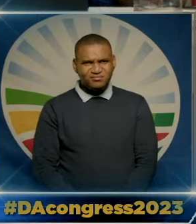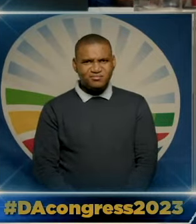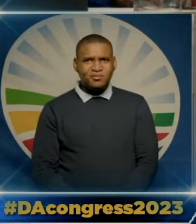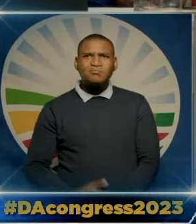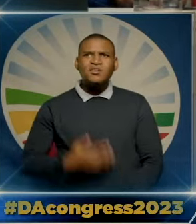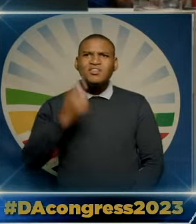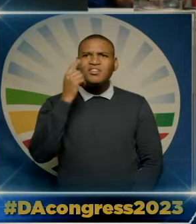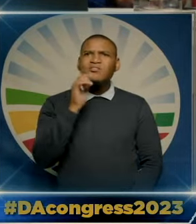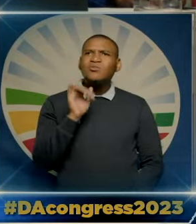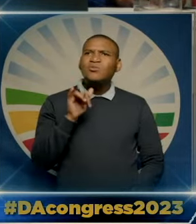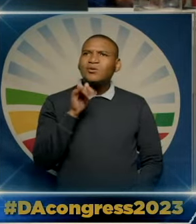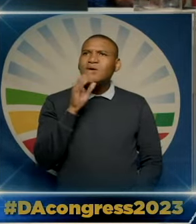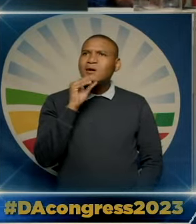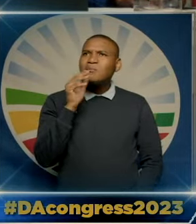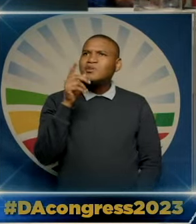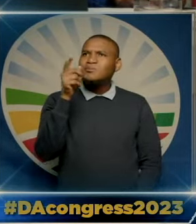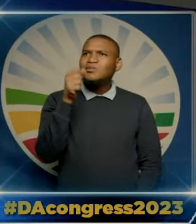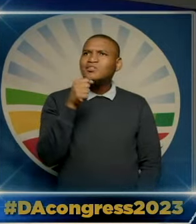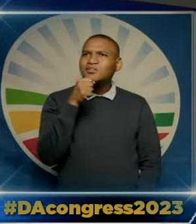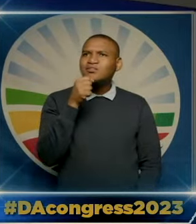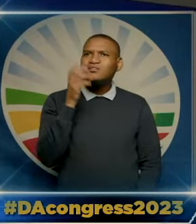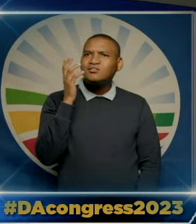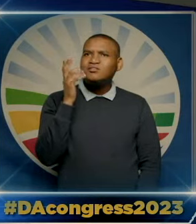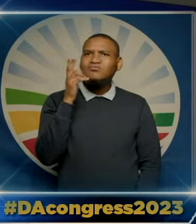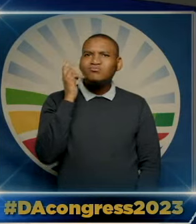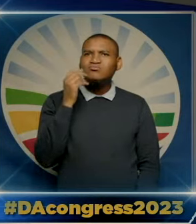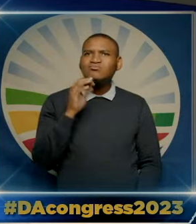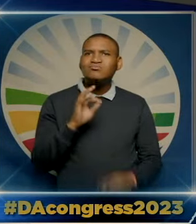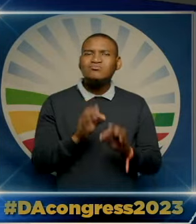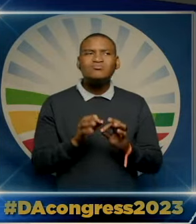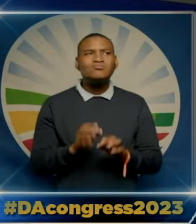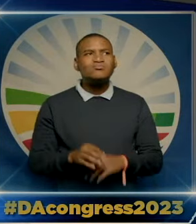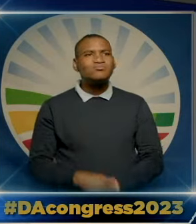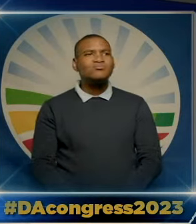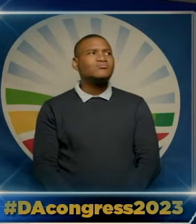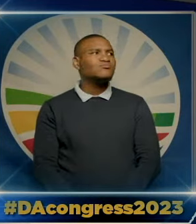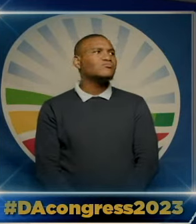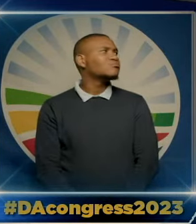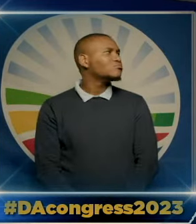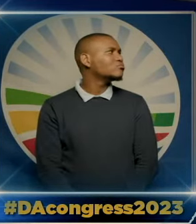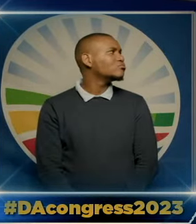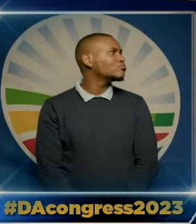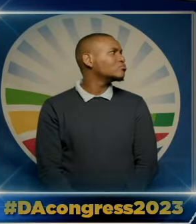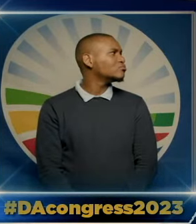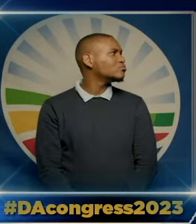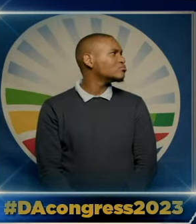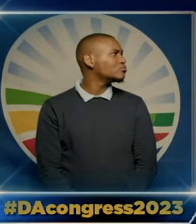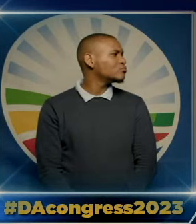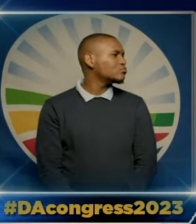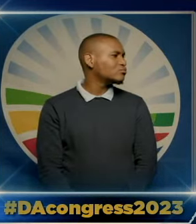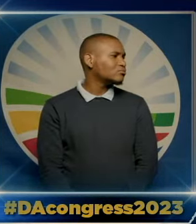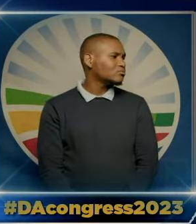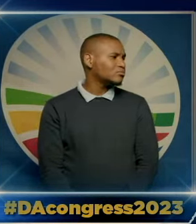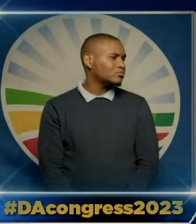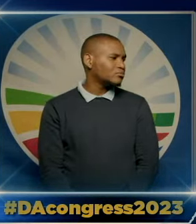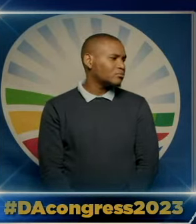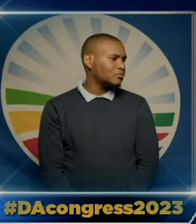Chief. Look, I joined the DA for me because it was back in 2011 and I became part of the Young Leaders